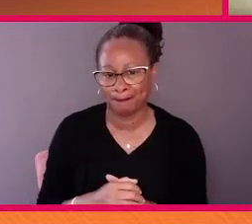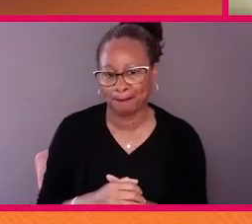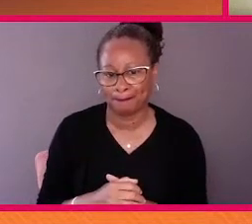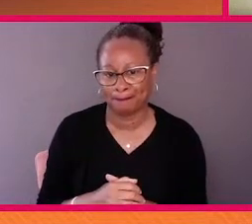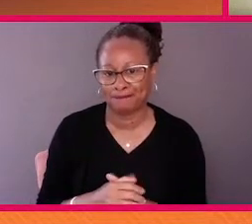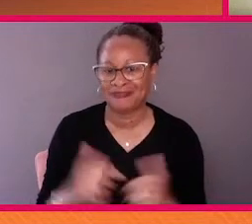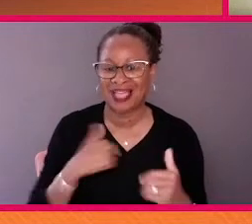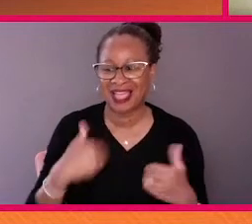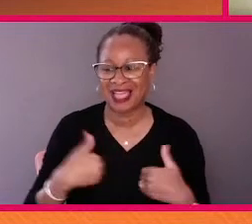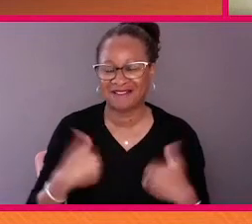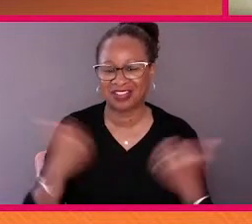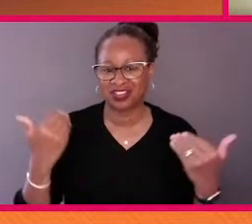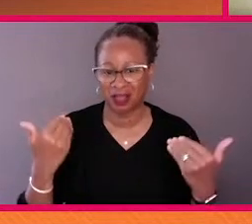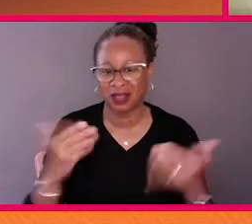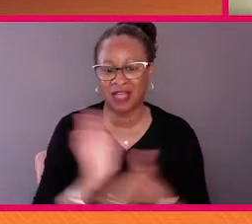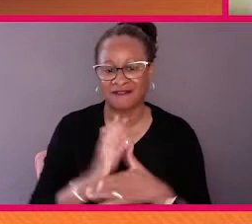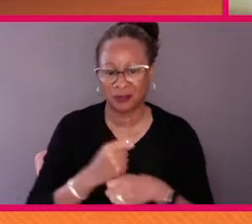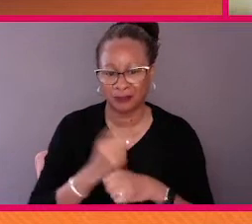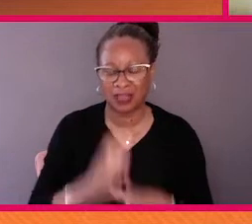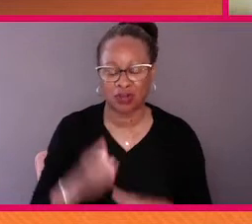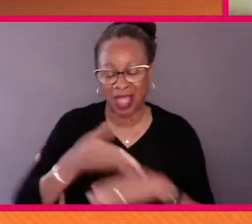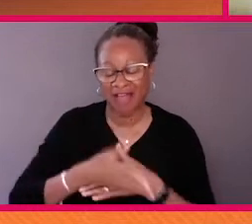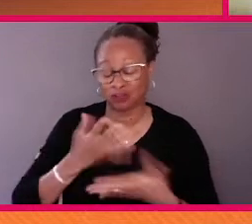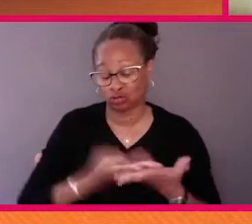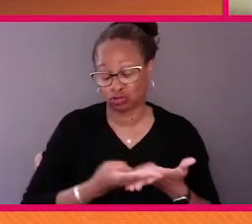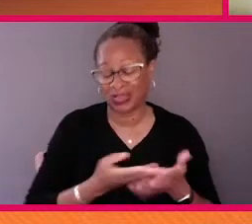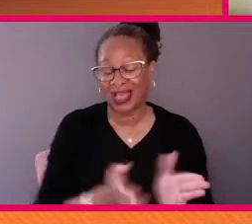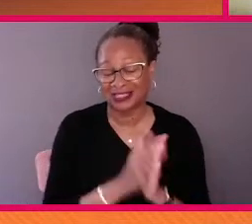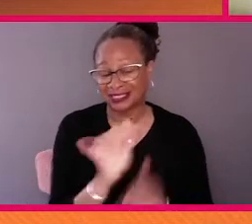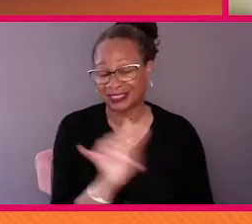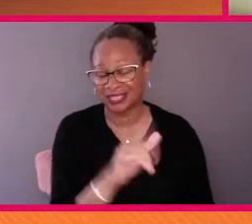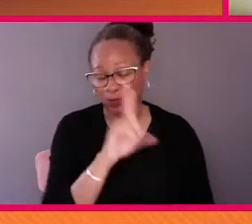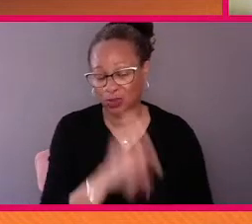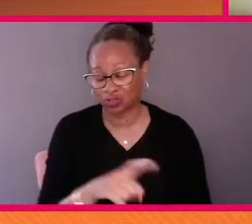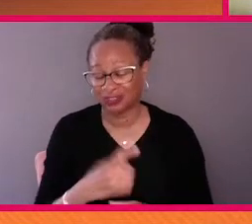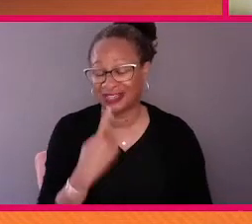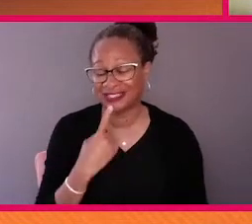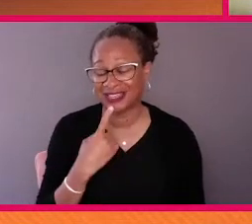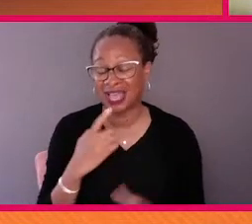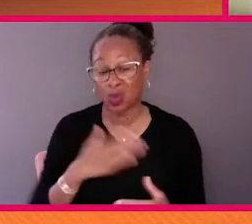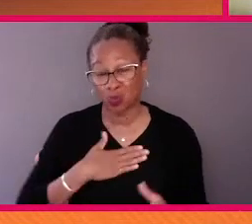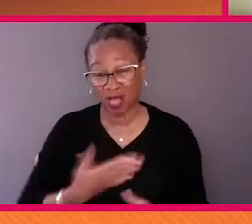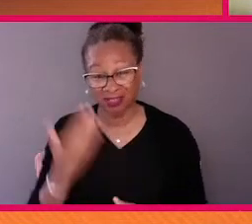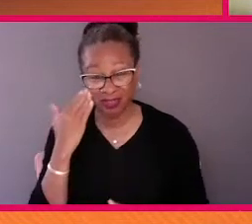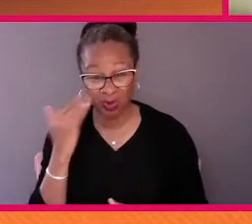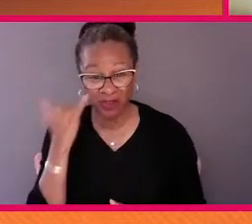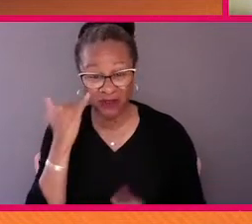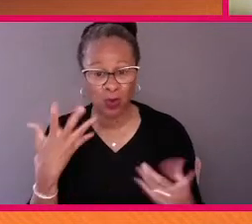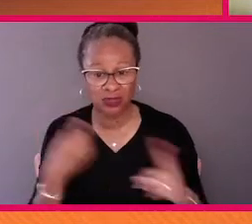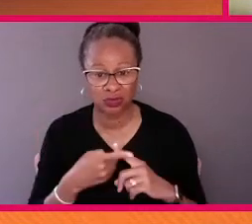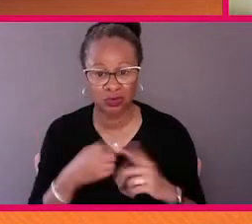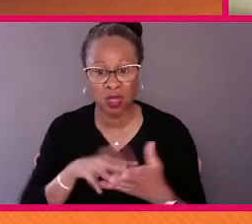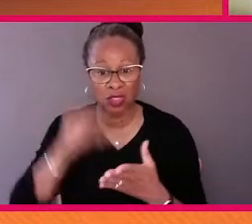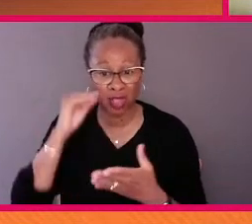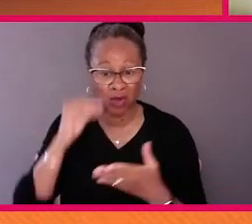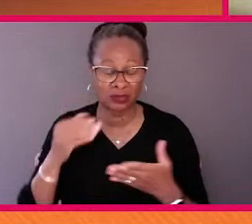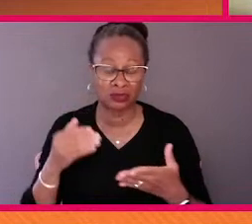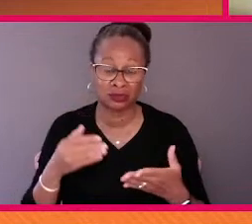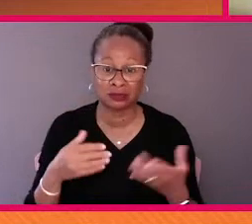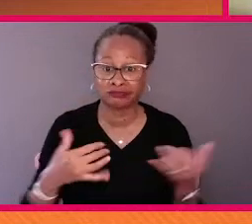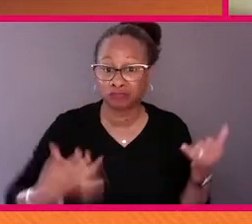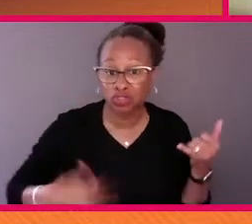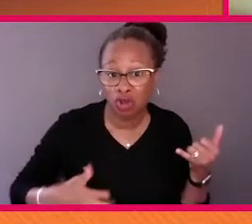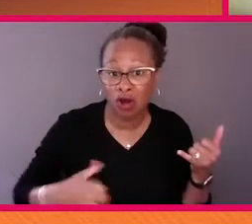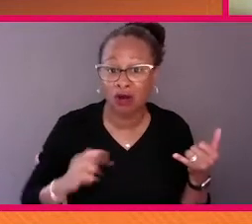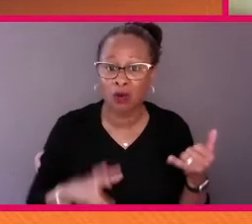young filmmaker after screening ask me a similar question. And I said, well, you know, if you wanted to learn to play the guitar or learn to play an